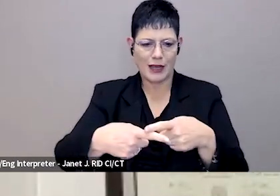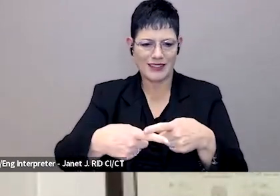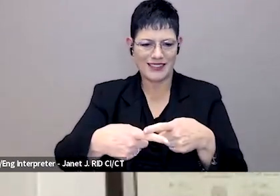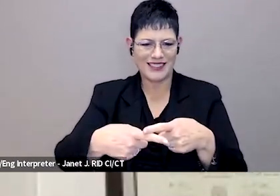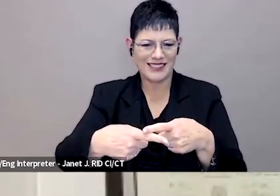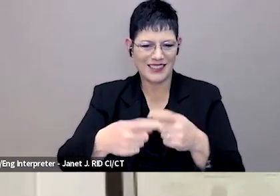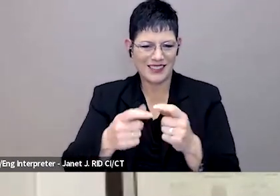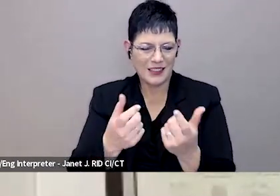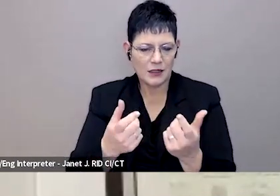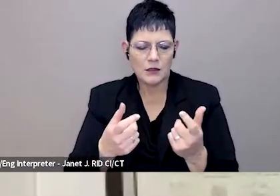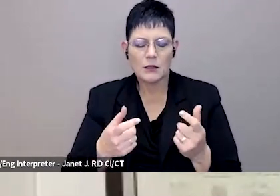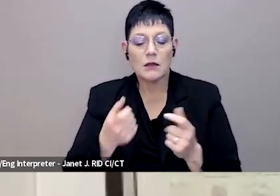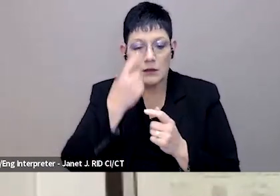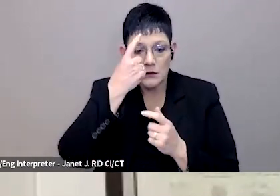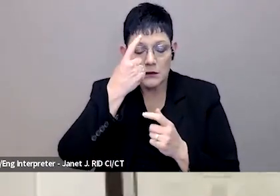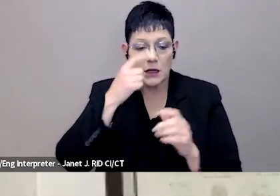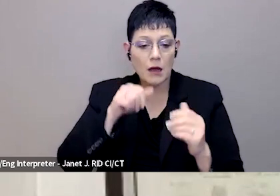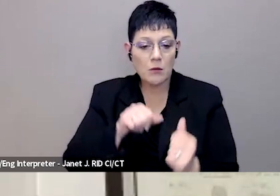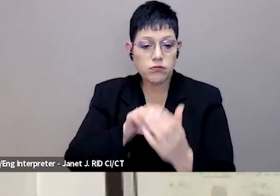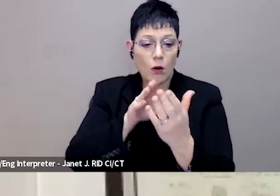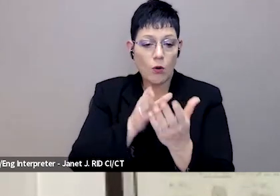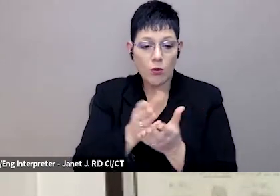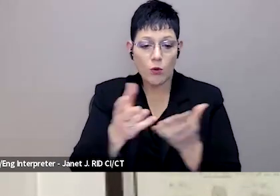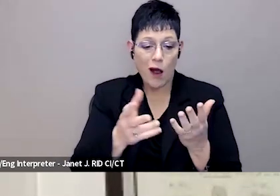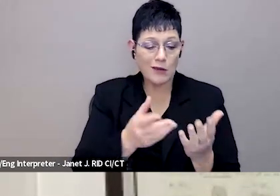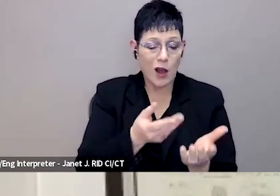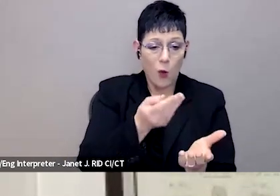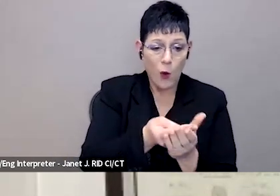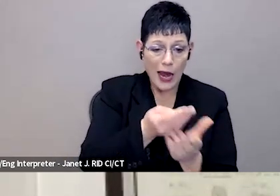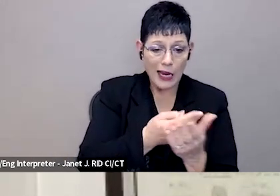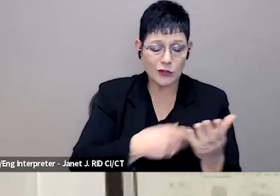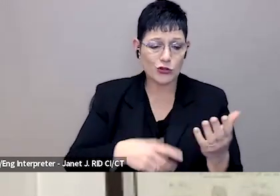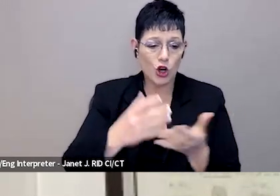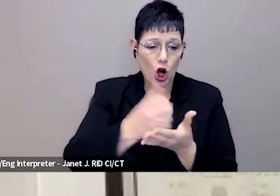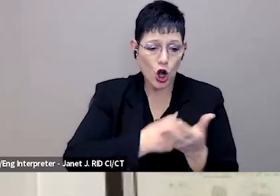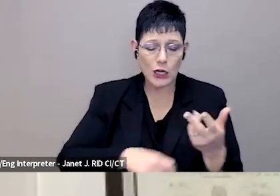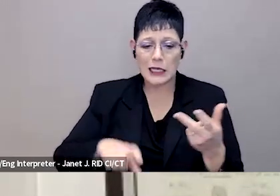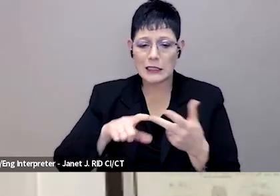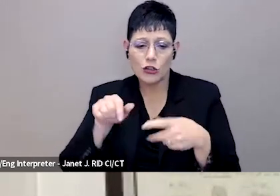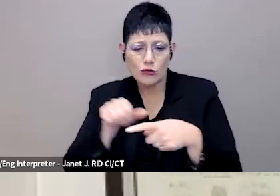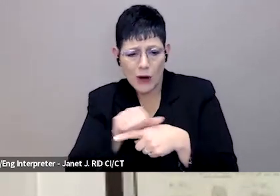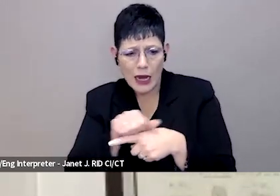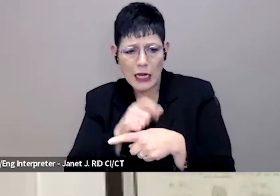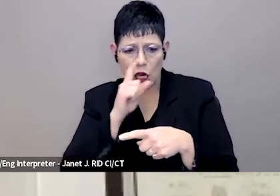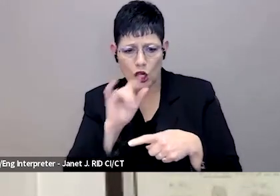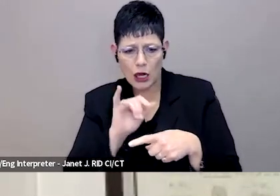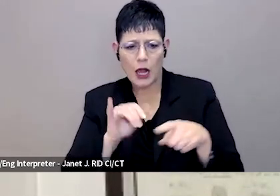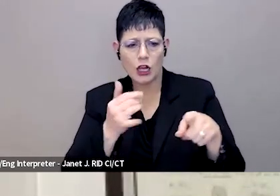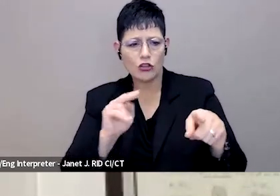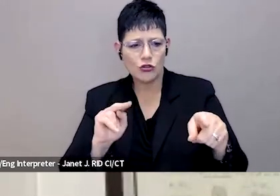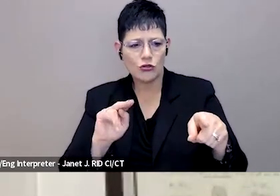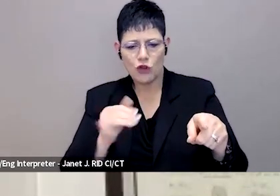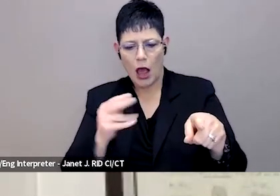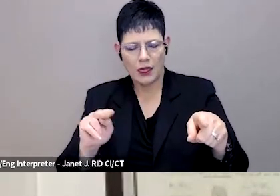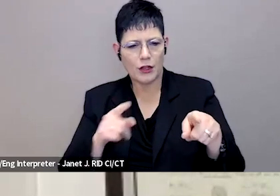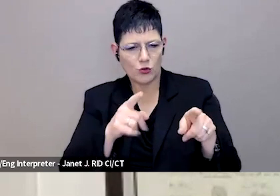at. One from a wage perspective, from a training and engagement perspective, and then also to your point, Jonathan, that opportunity